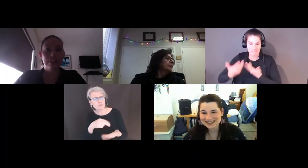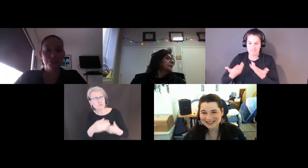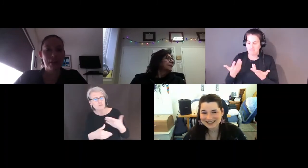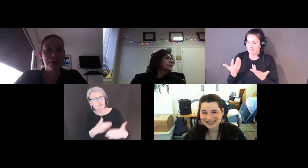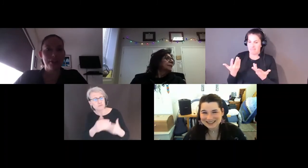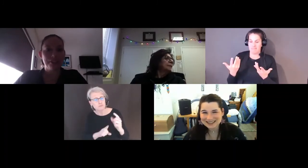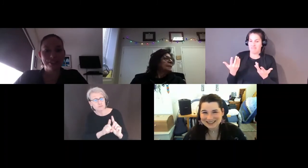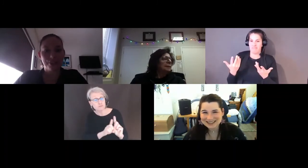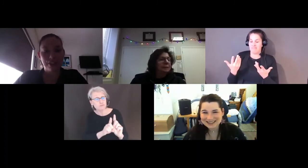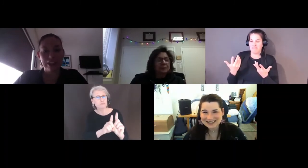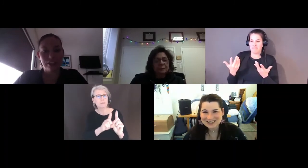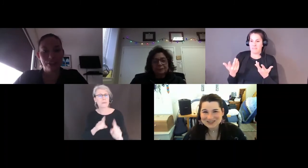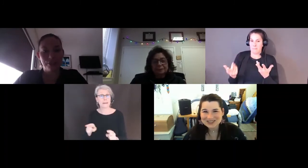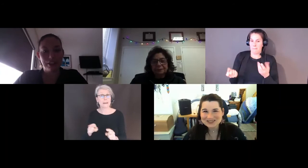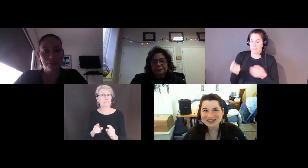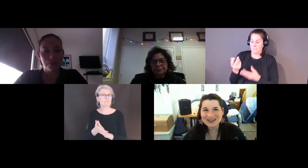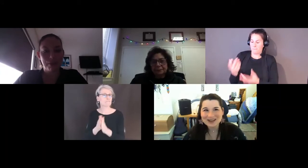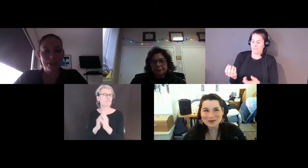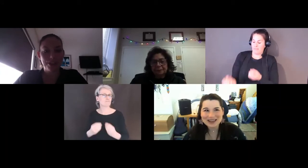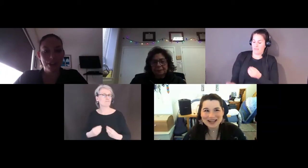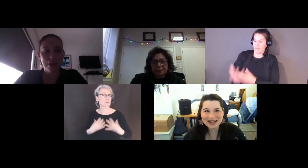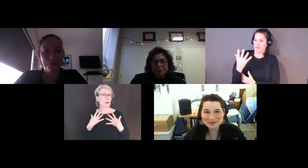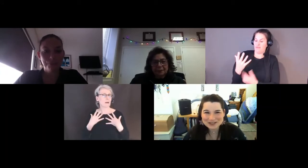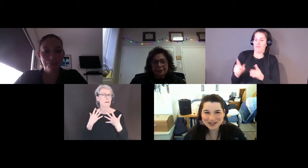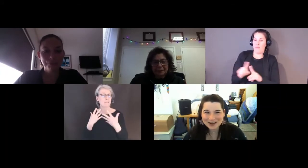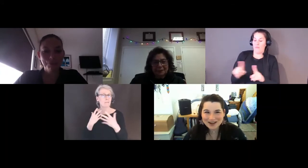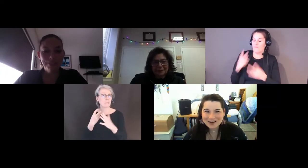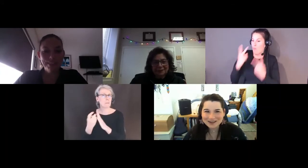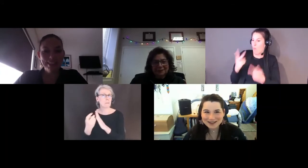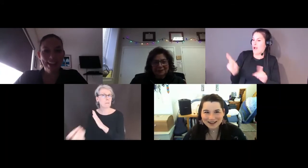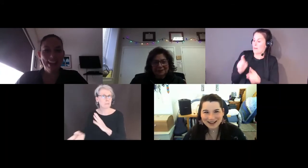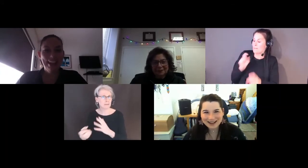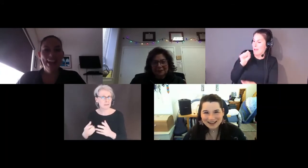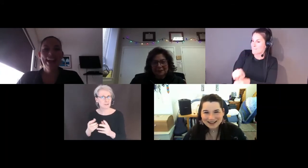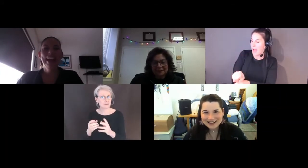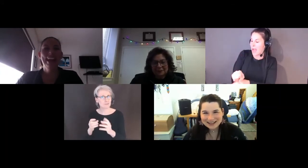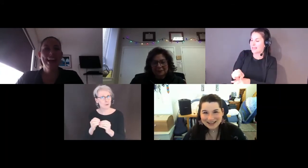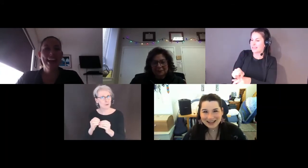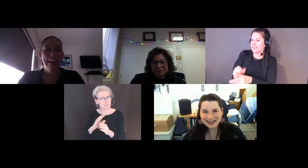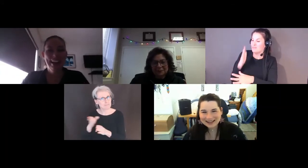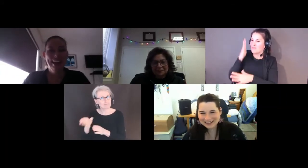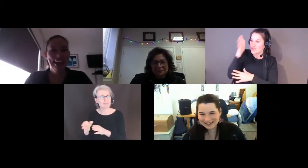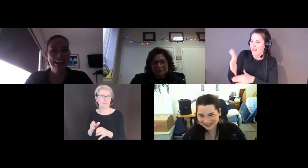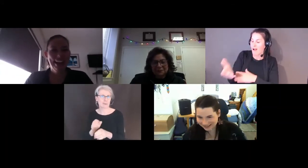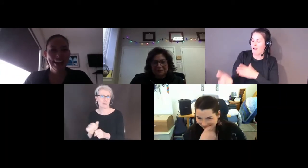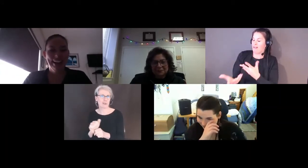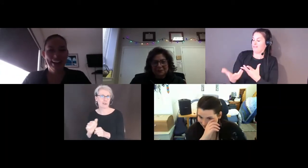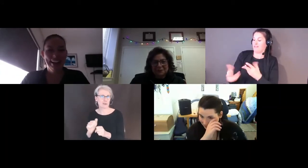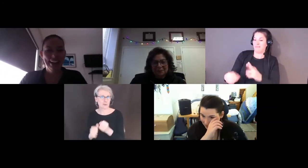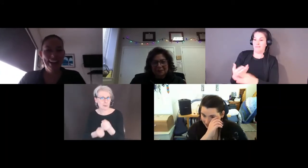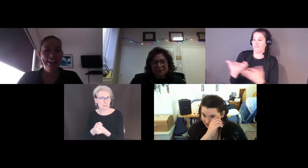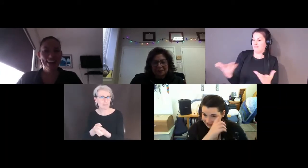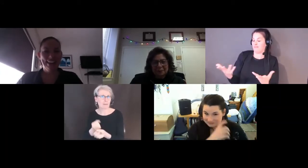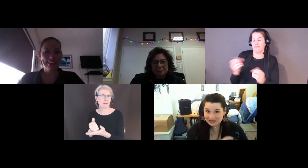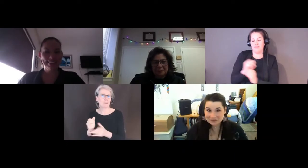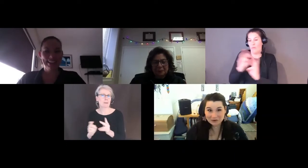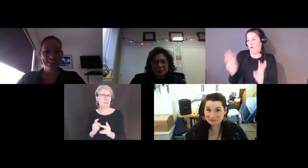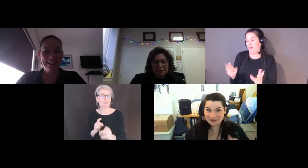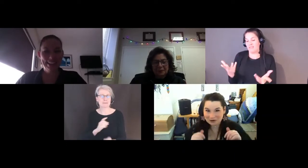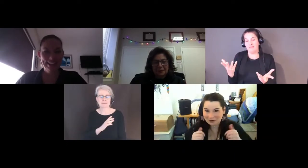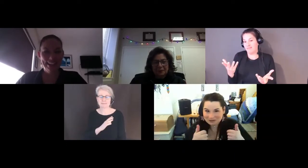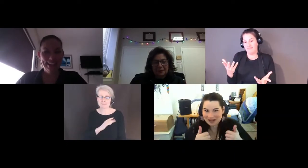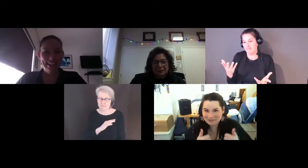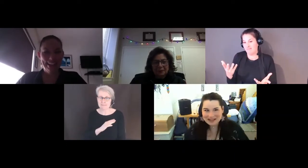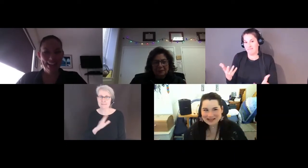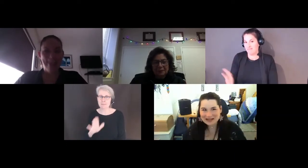really touched by all of it. So thank you. Don't Thank you you so love much. that when that happens? You're like, oh, Yeah, yay. Didn't that's mean for it, it.